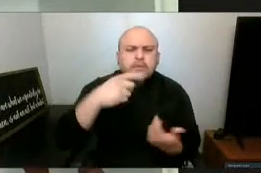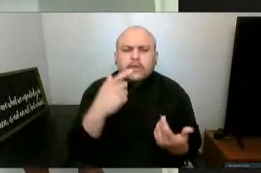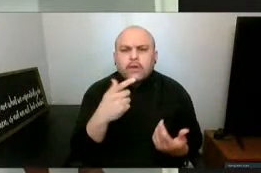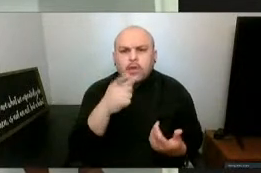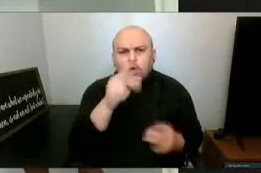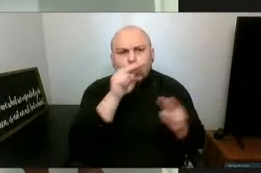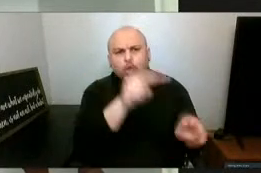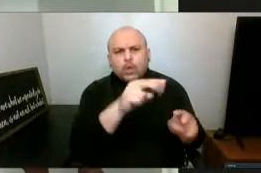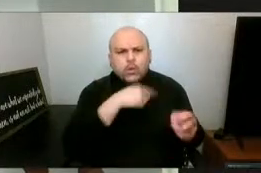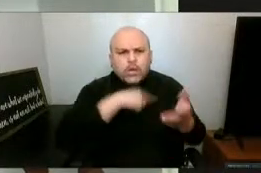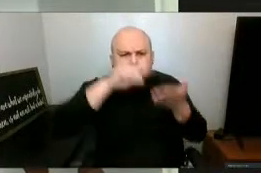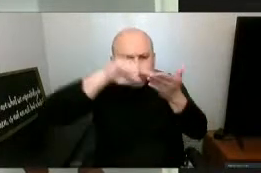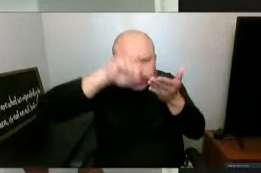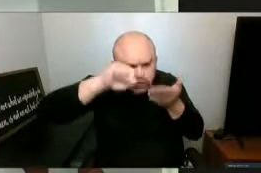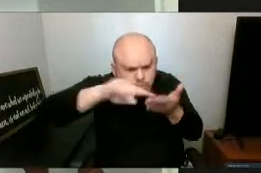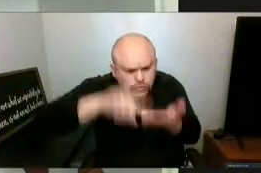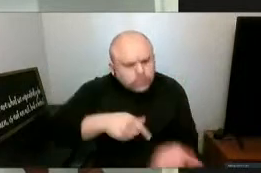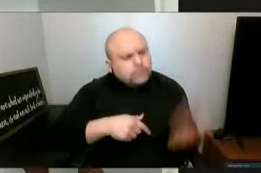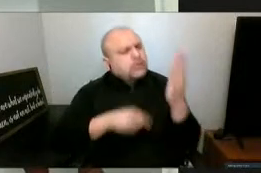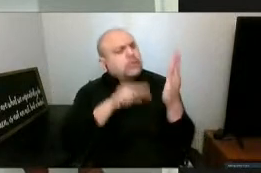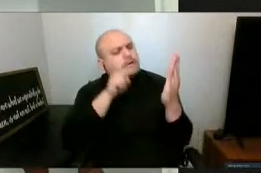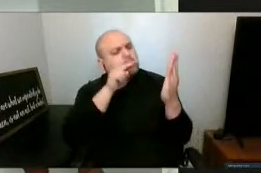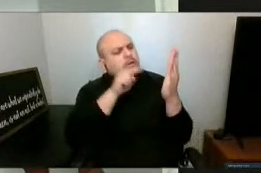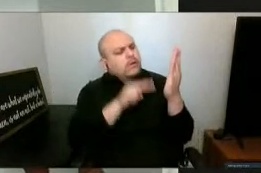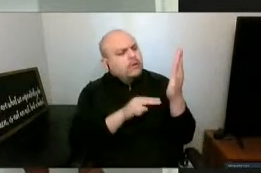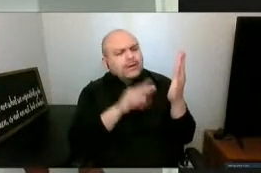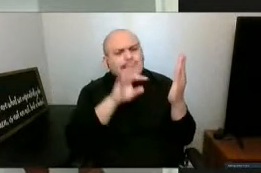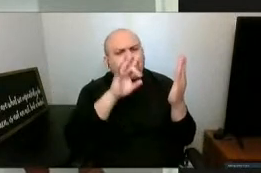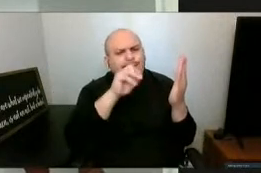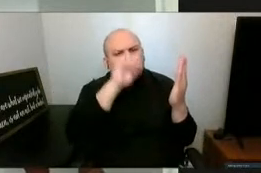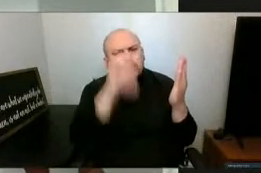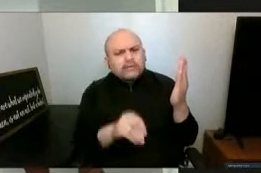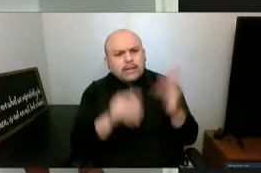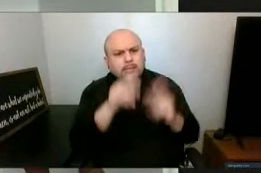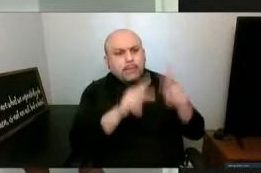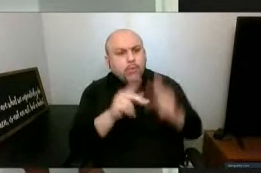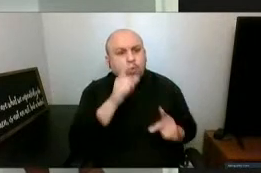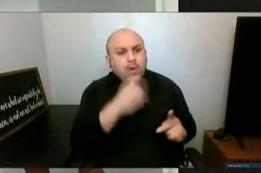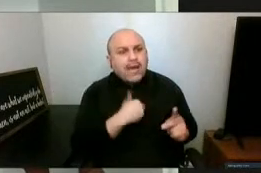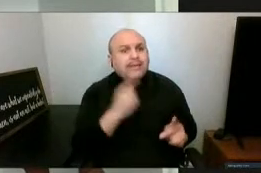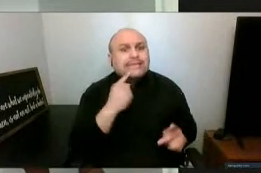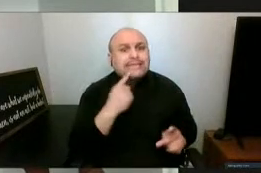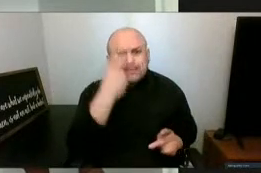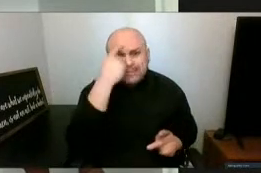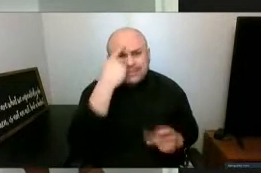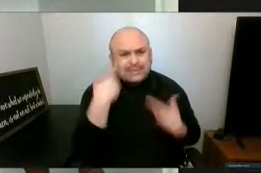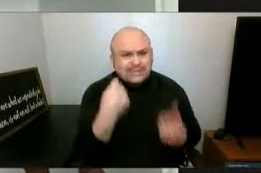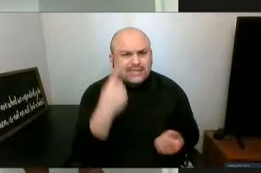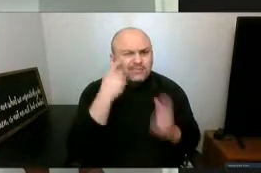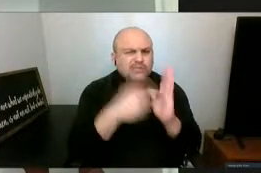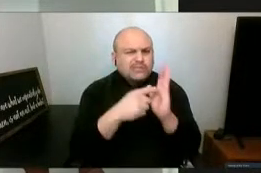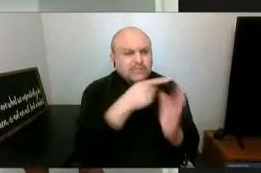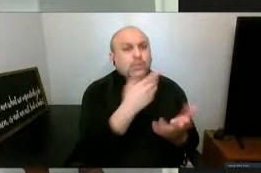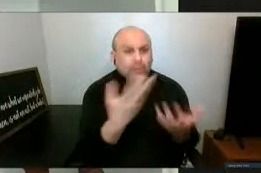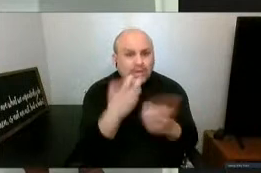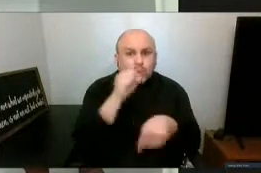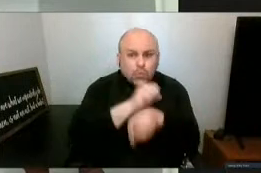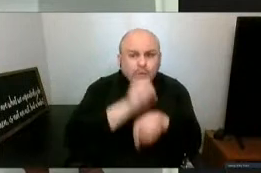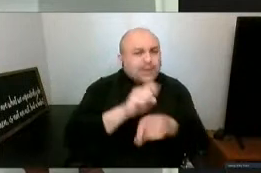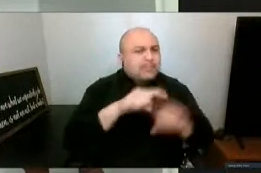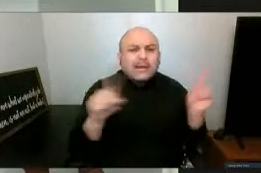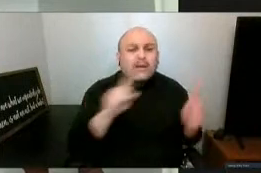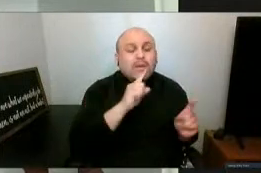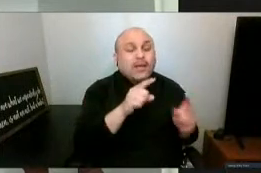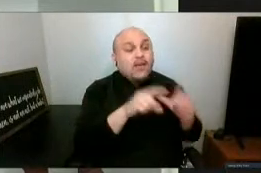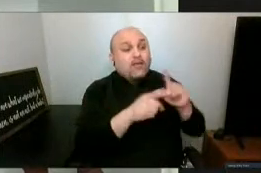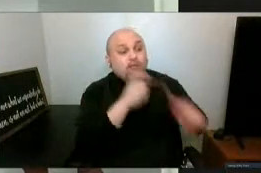about 80% of people who have serious mental illness, for example, would like to work, but only about 20% actually do